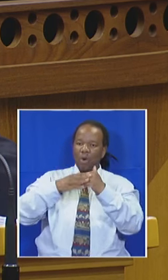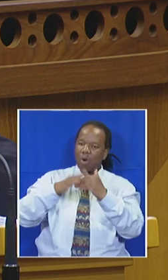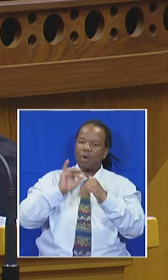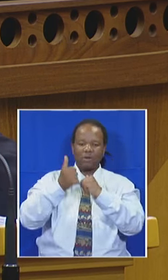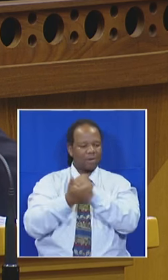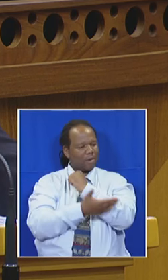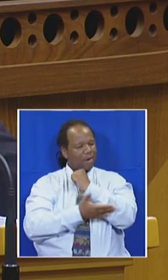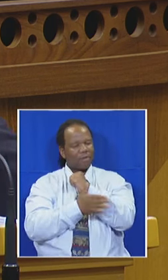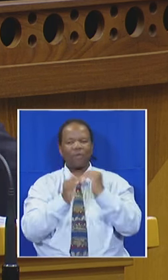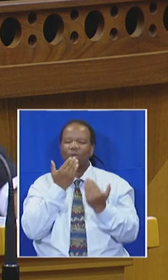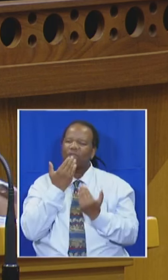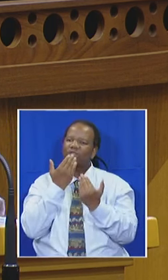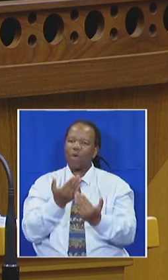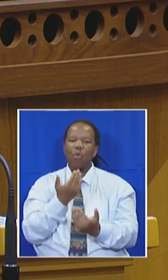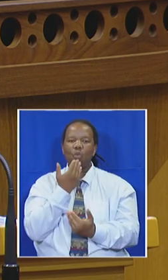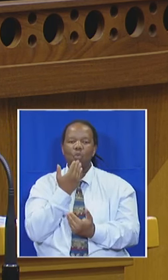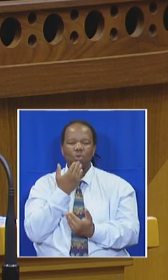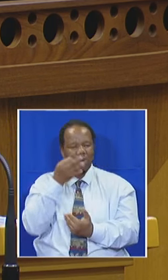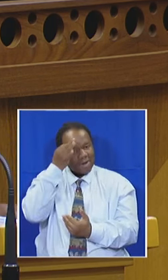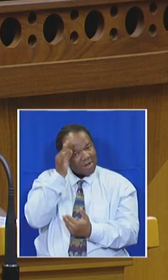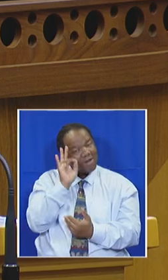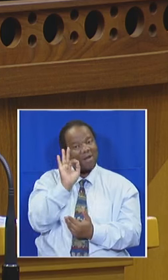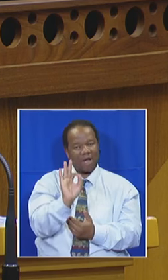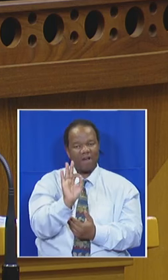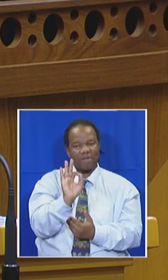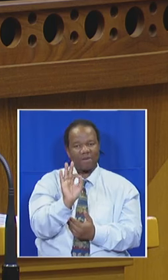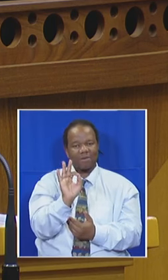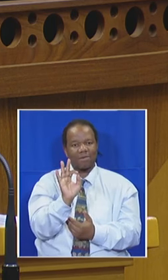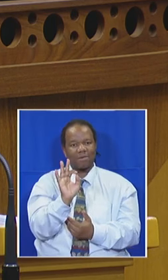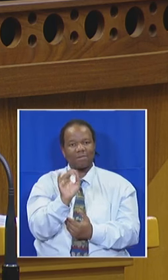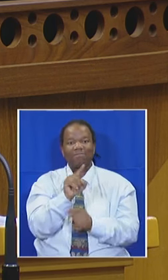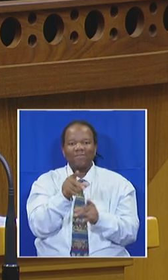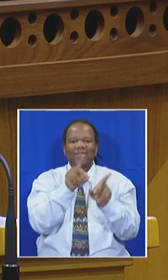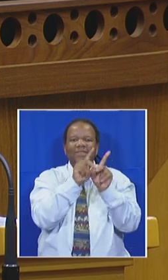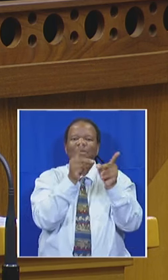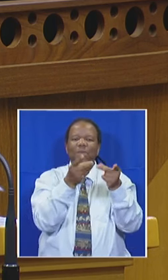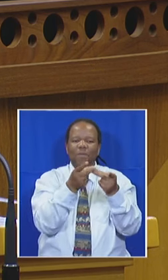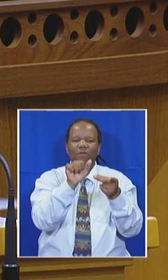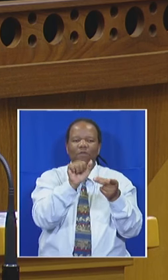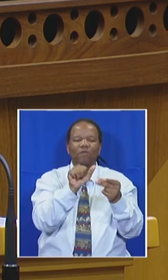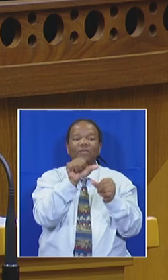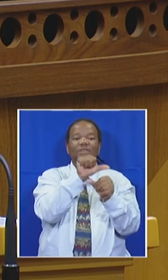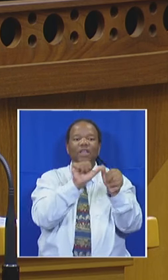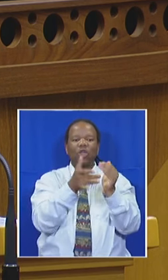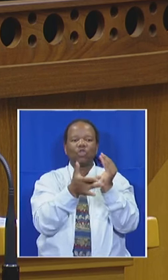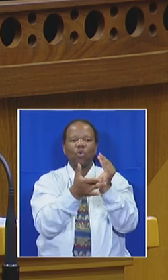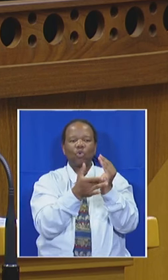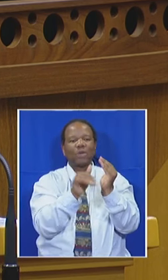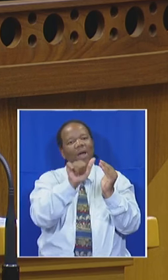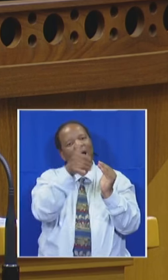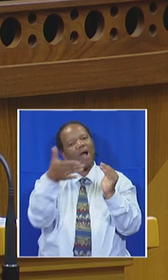hard work of government through the Department of Science and Technology, amongst others.